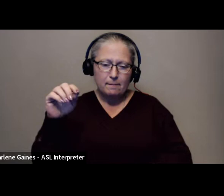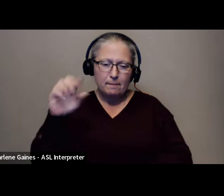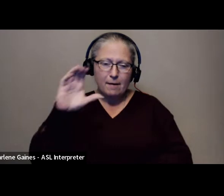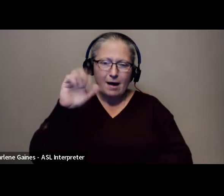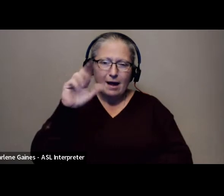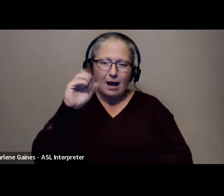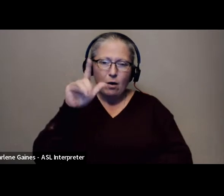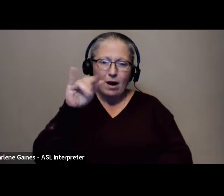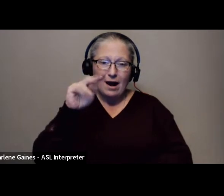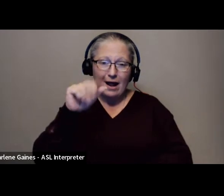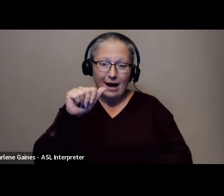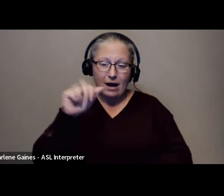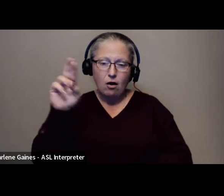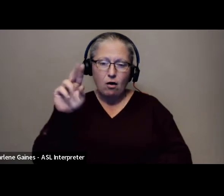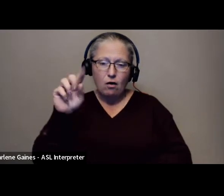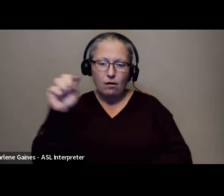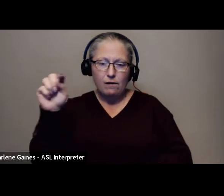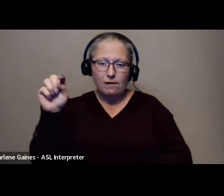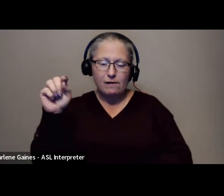Carolina Rivera.